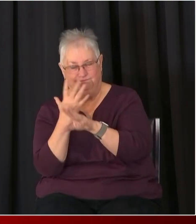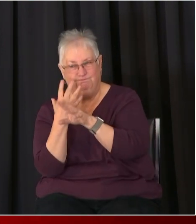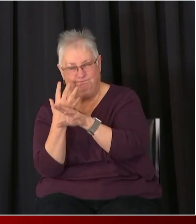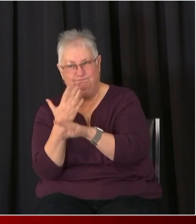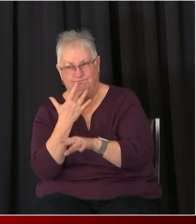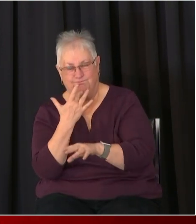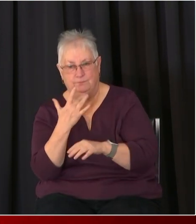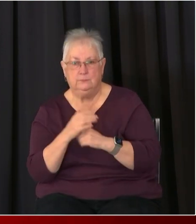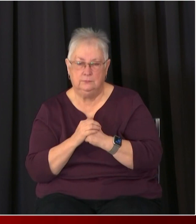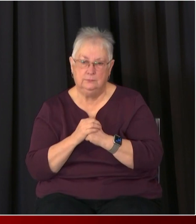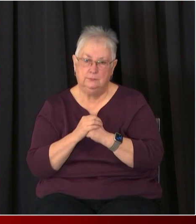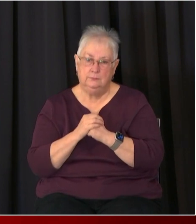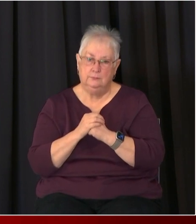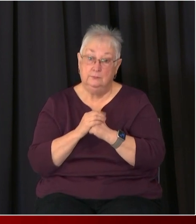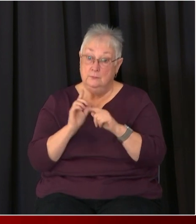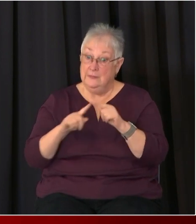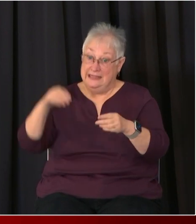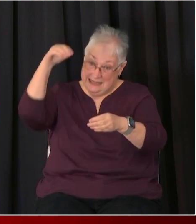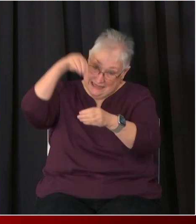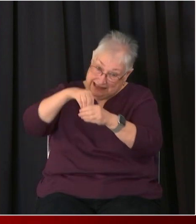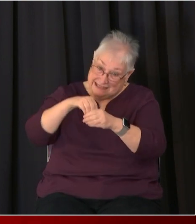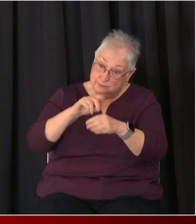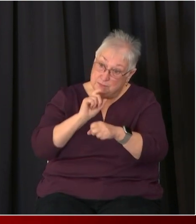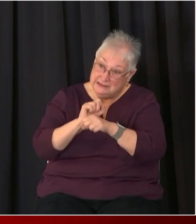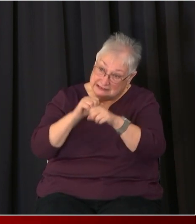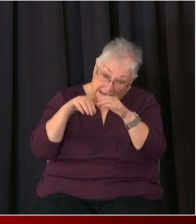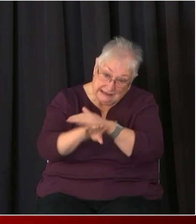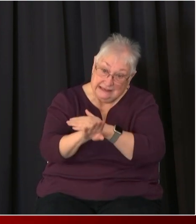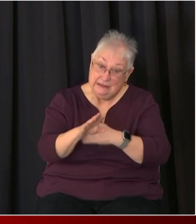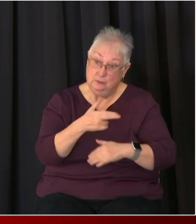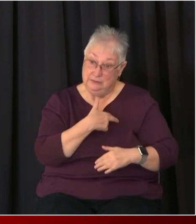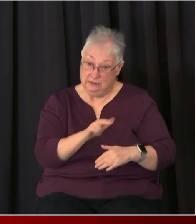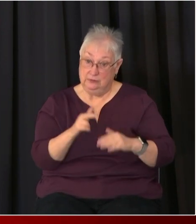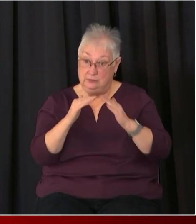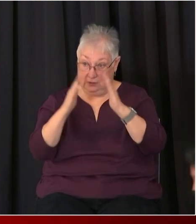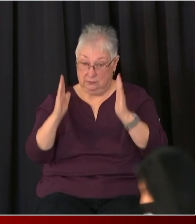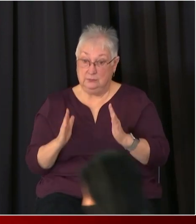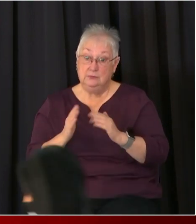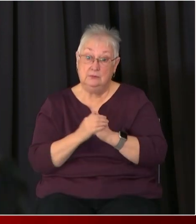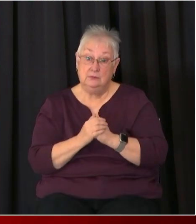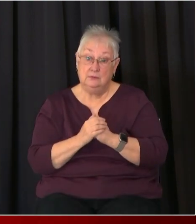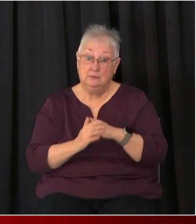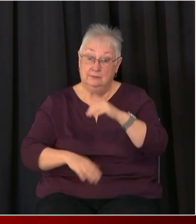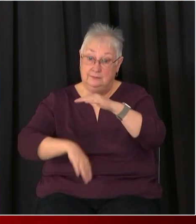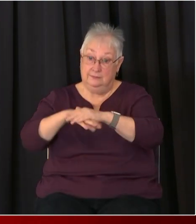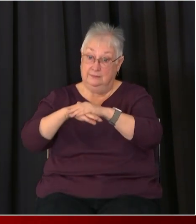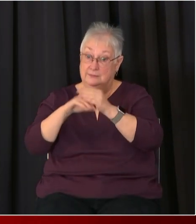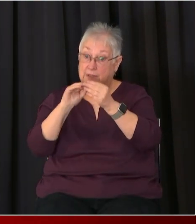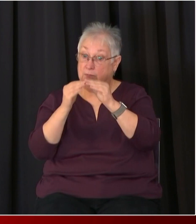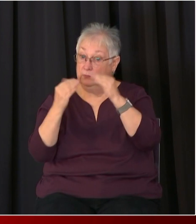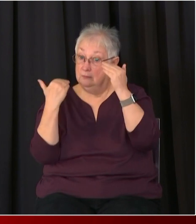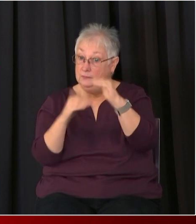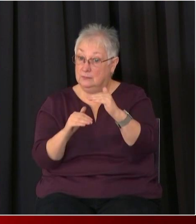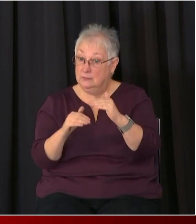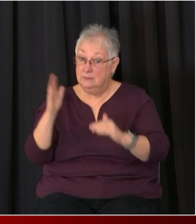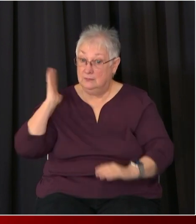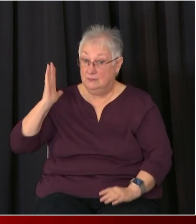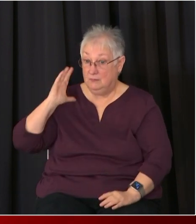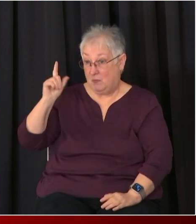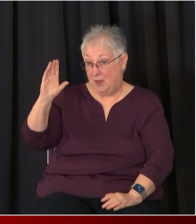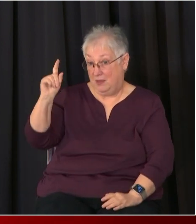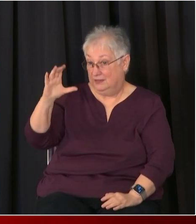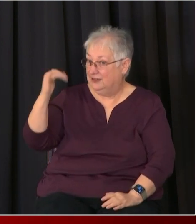the maximum capacity inside our houses of worship from 100 people to 50